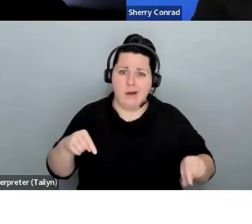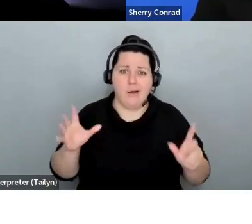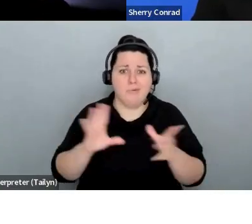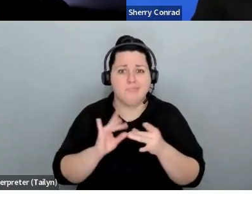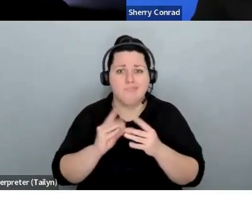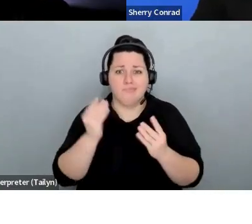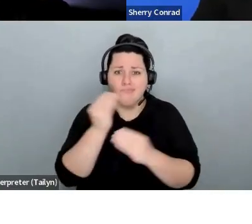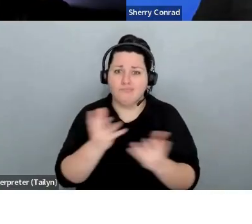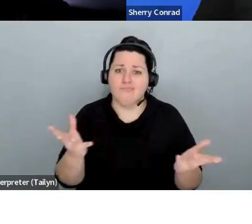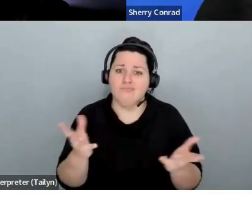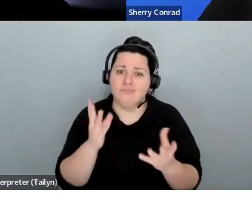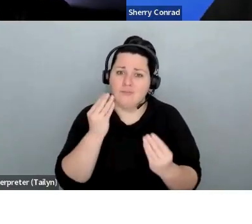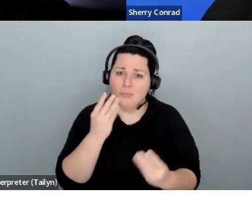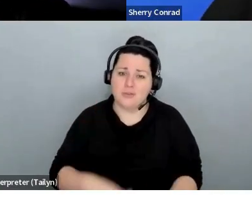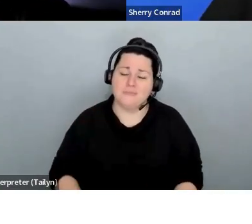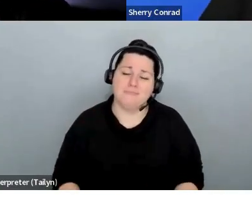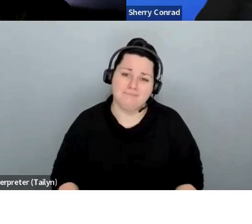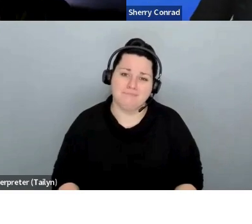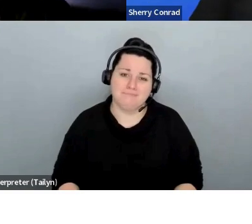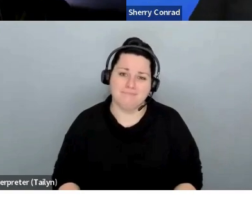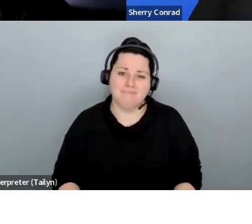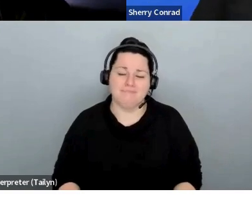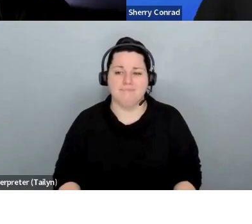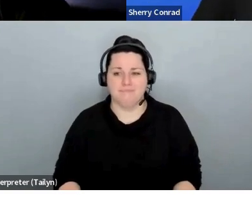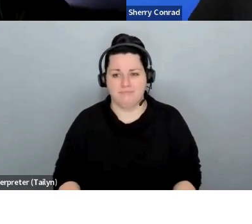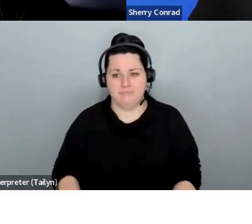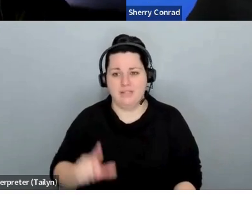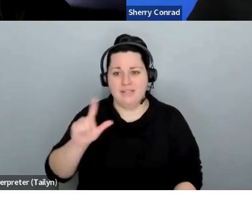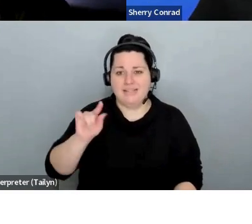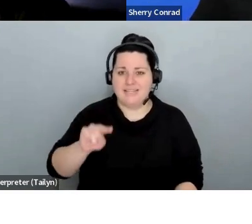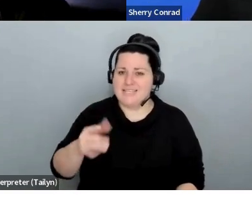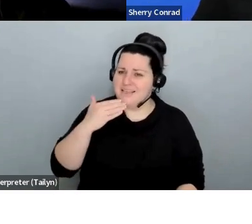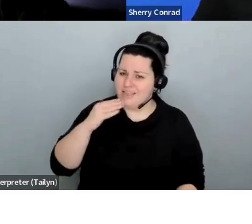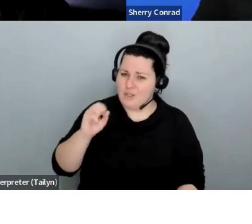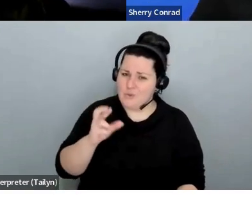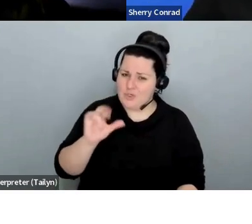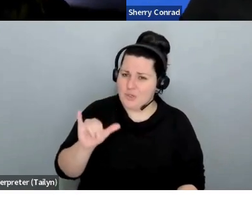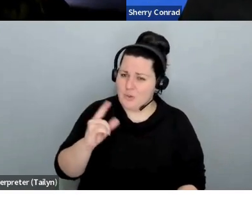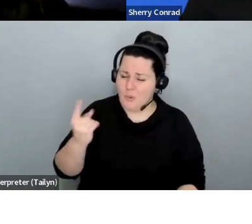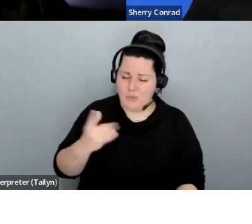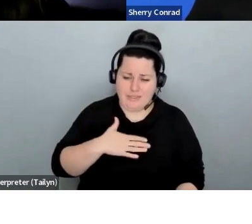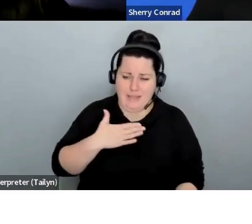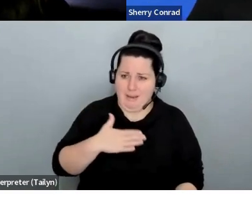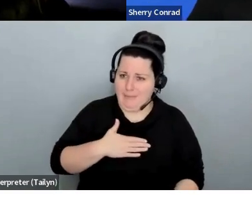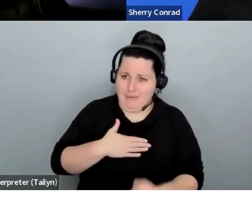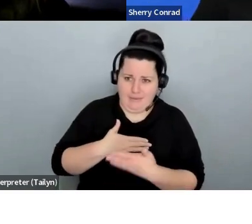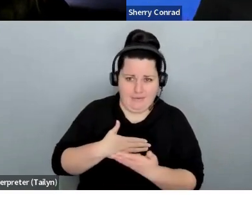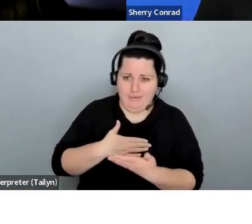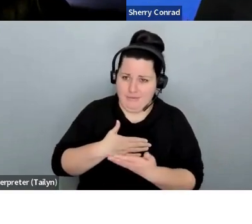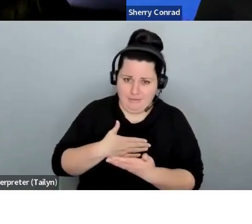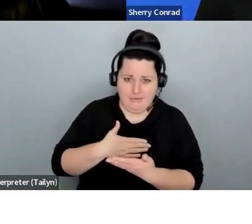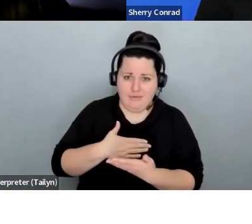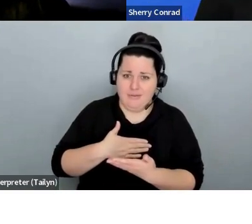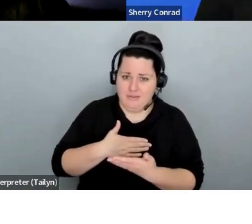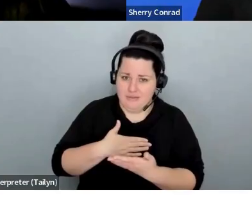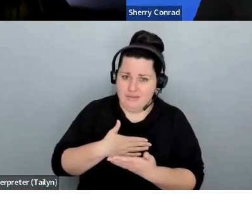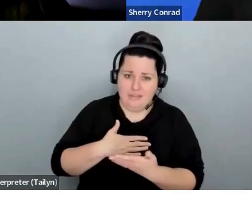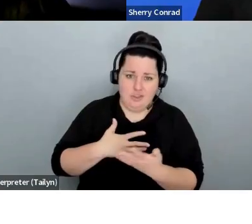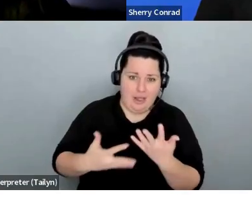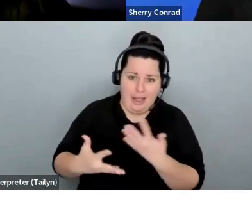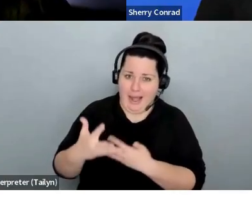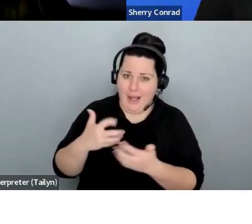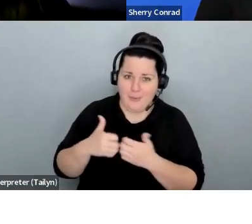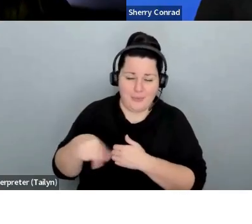get some information out to our friends. Thank you, Sherry. We are always happy to hang out with